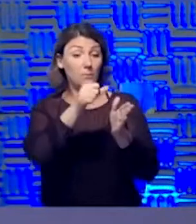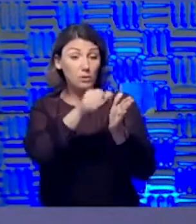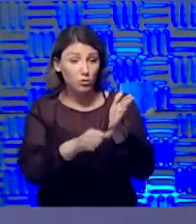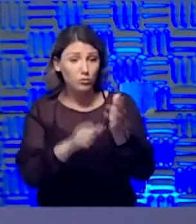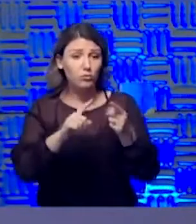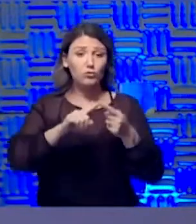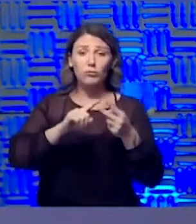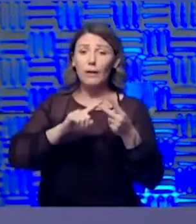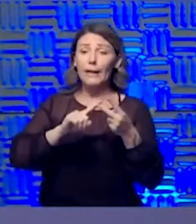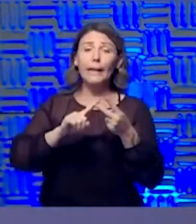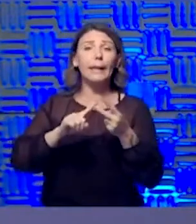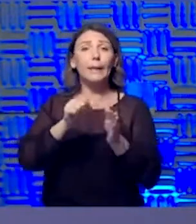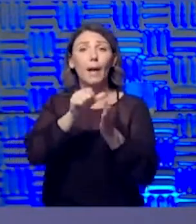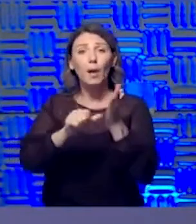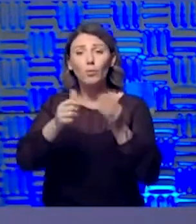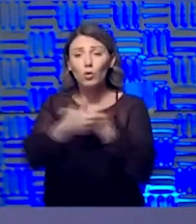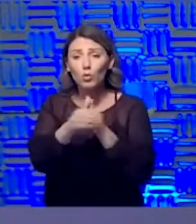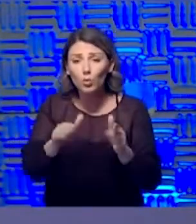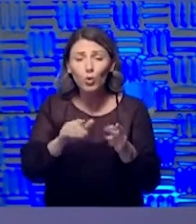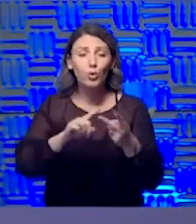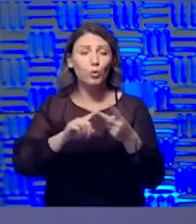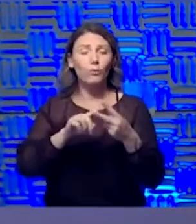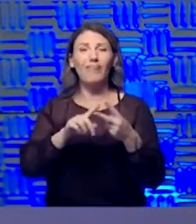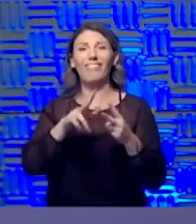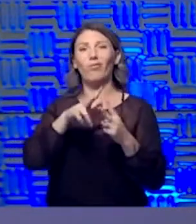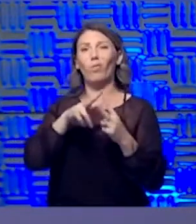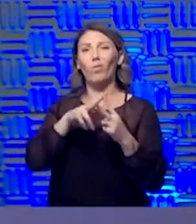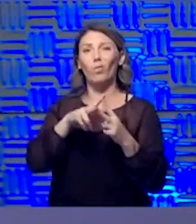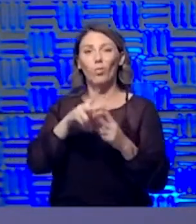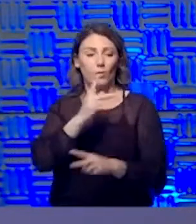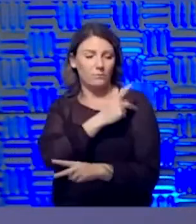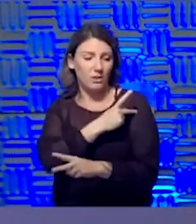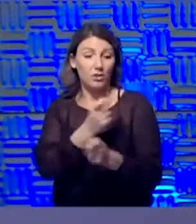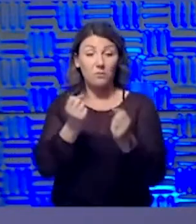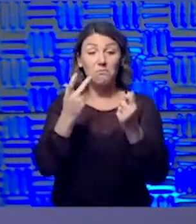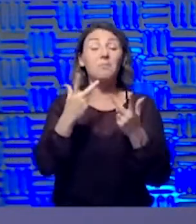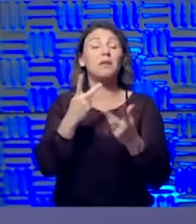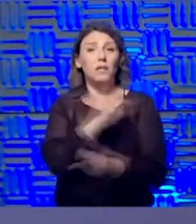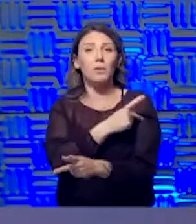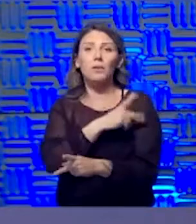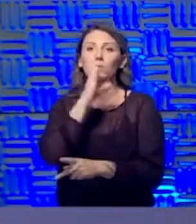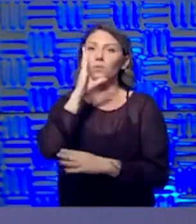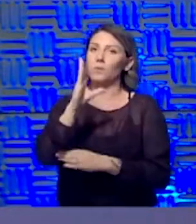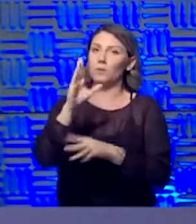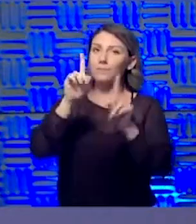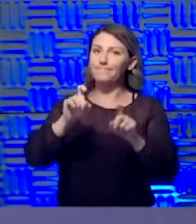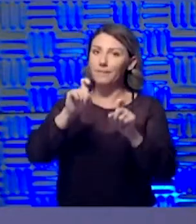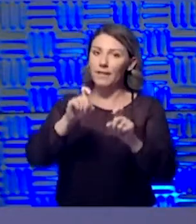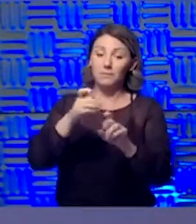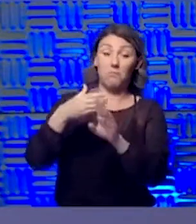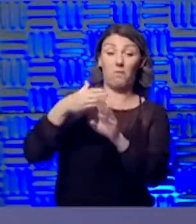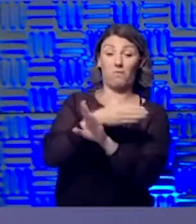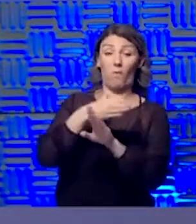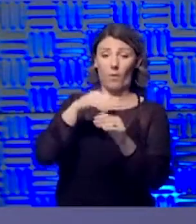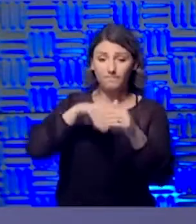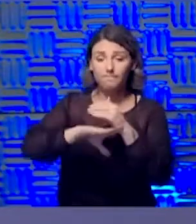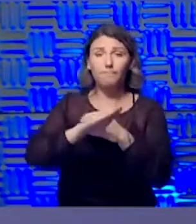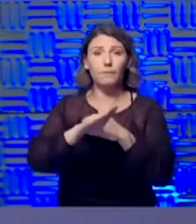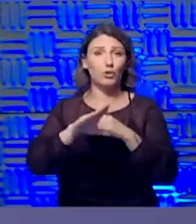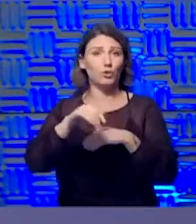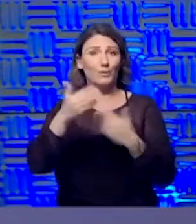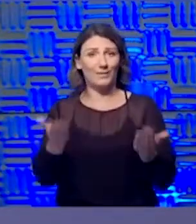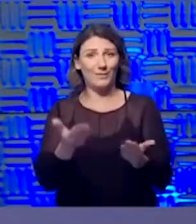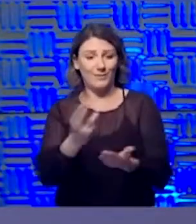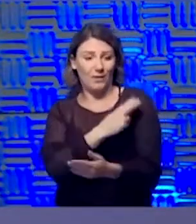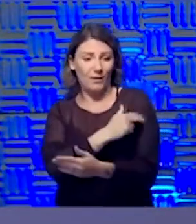standpoint, and then we'll be working with those patients. Many of those patients will test before we bring going back into the system. I think that you even have